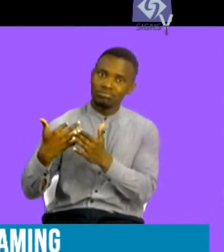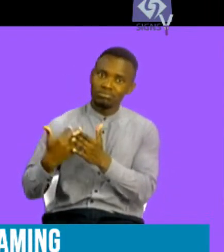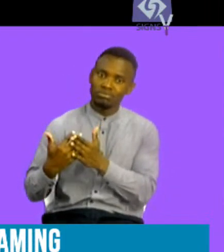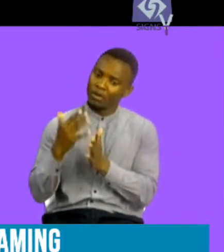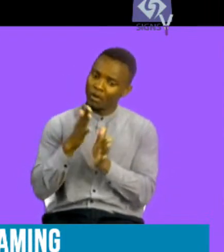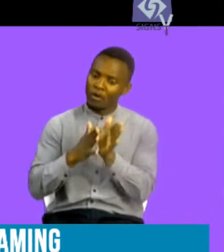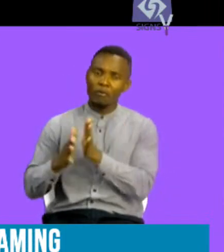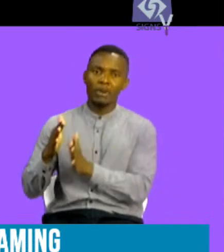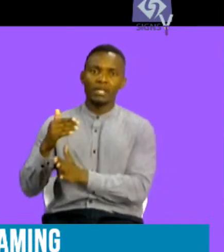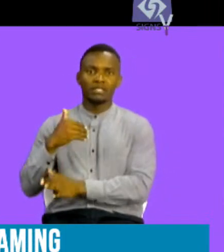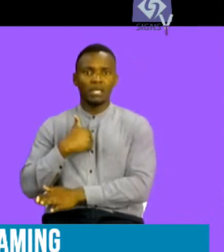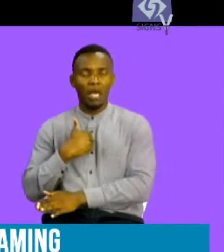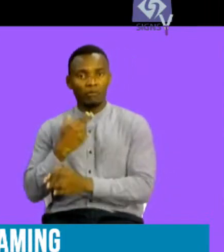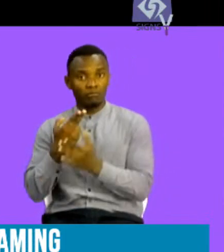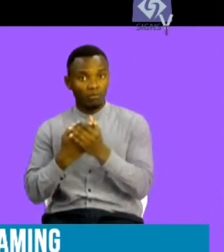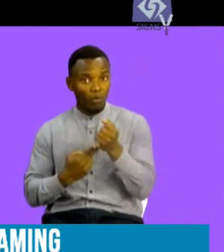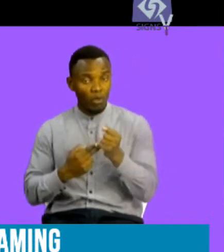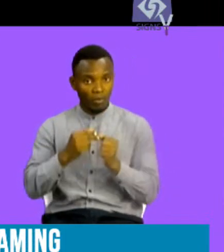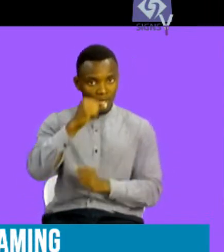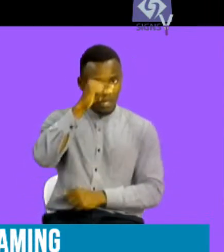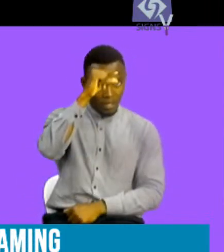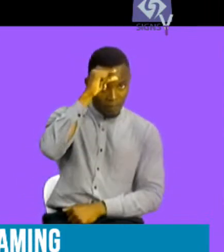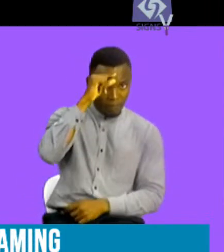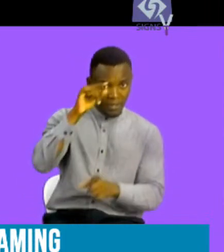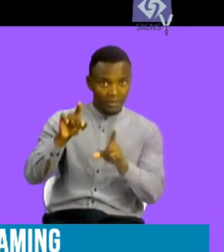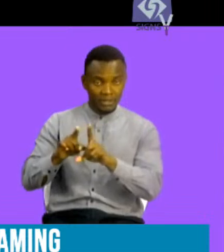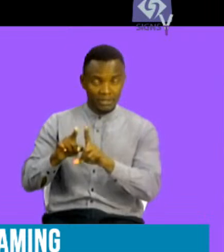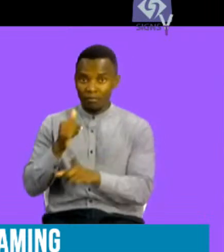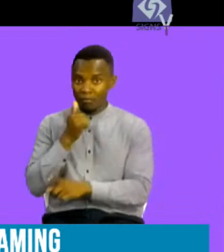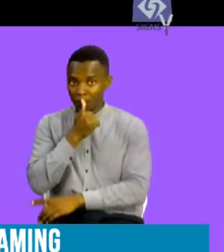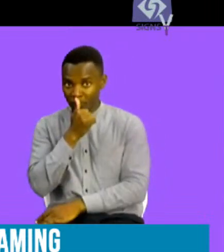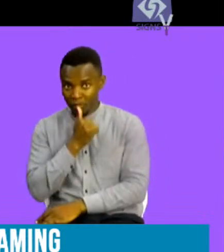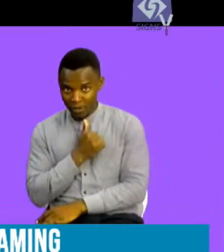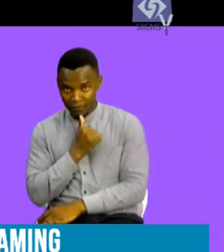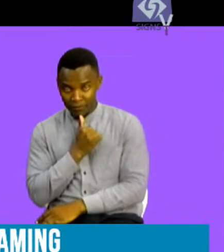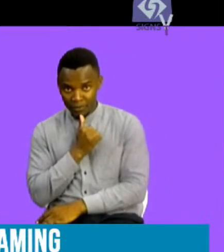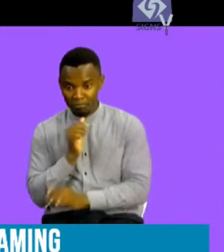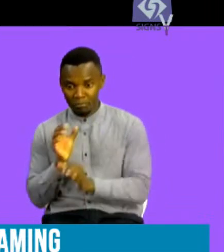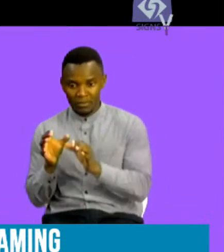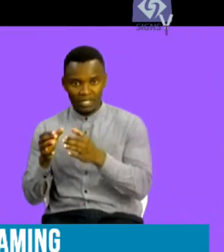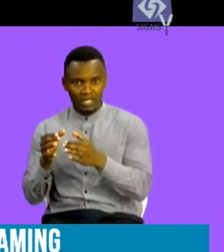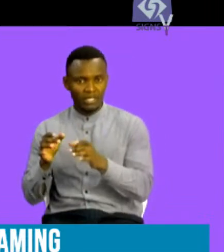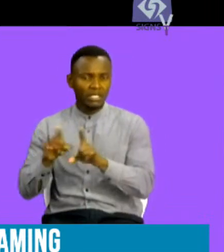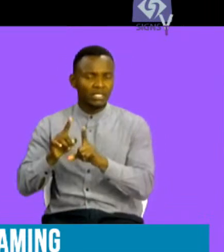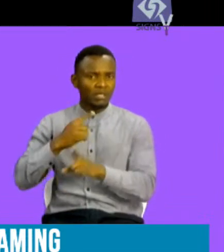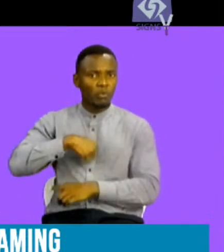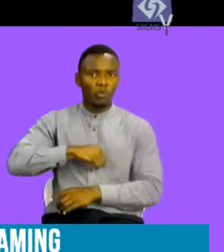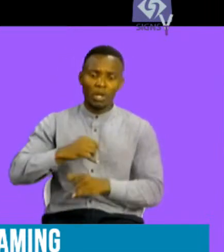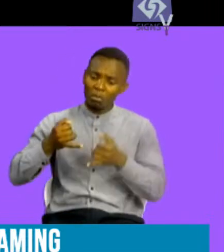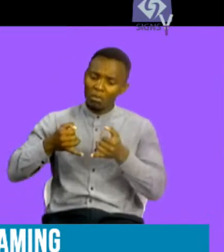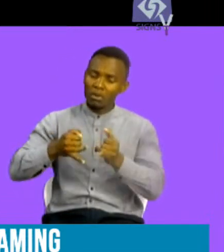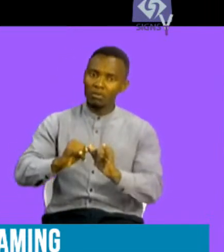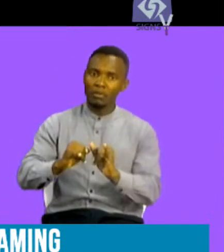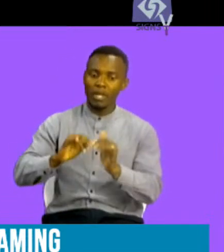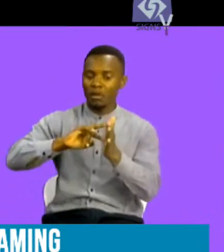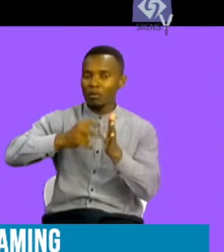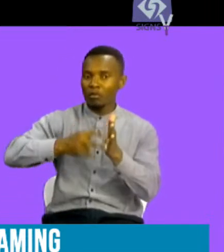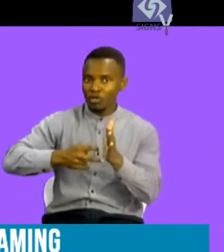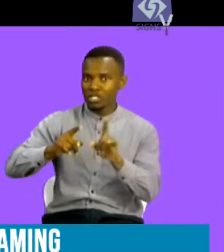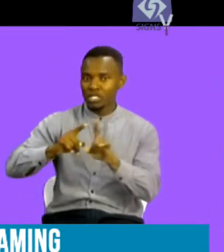plans both in government and out of government. For a long time we have implemented projects and programs.